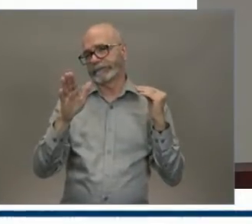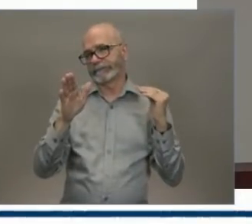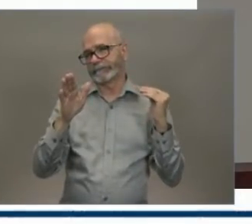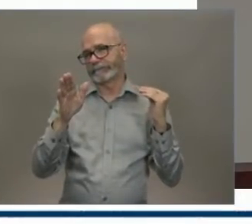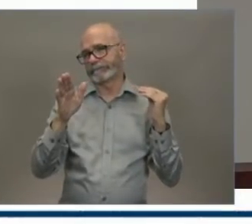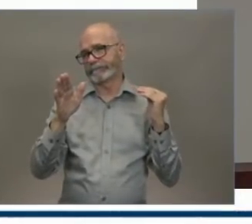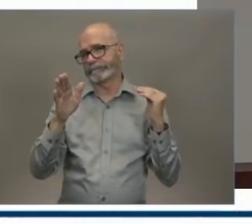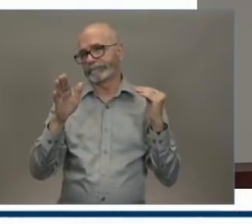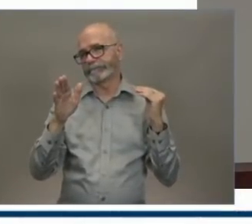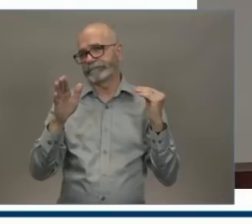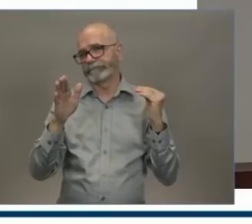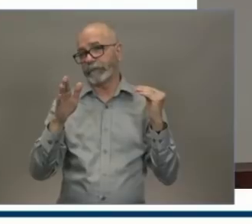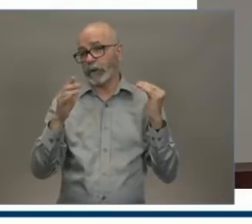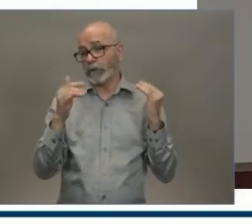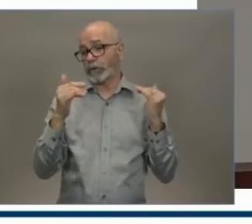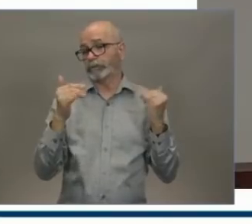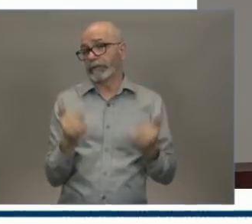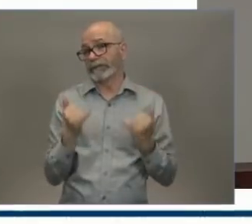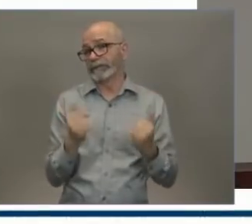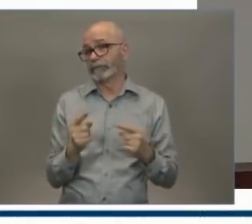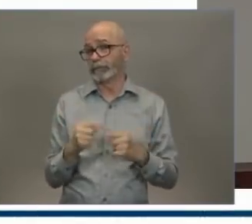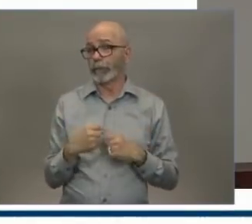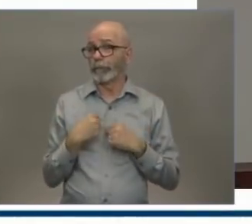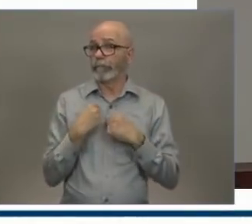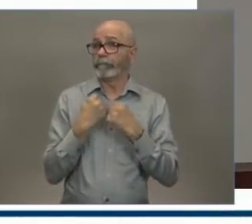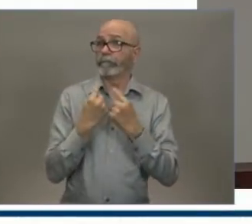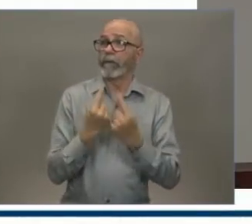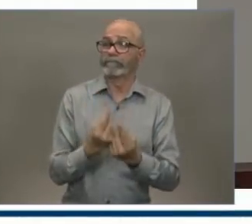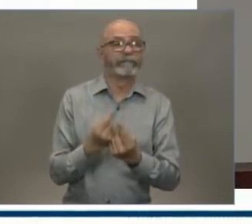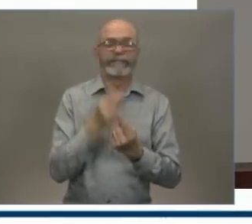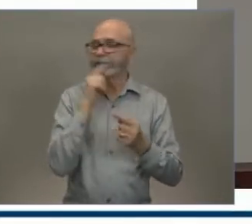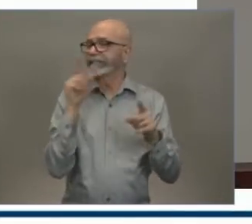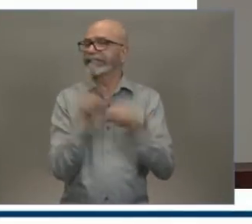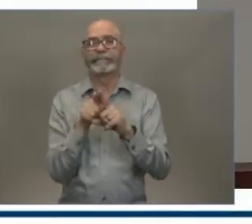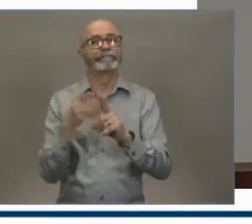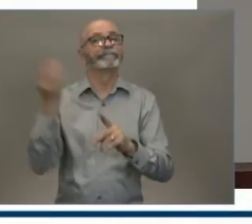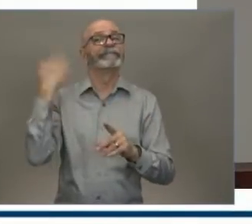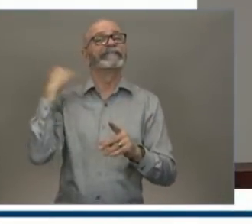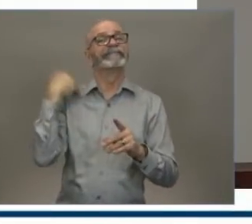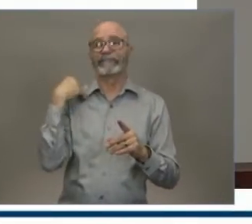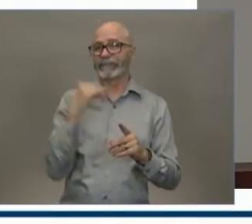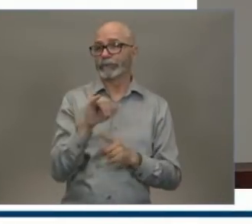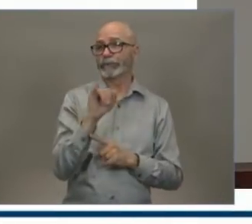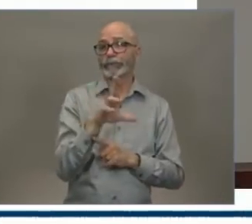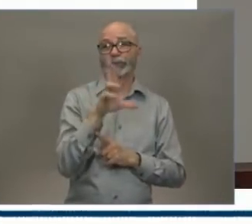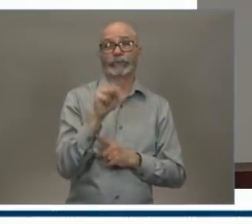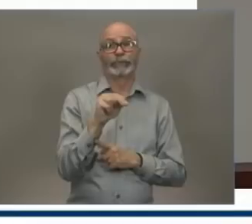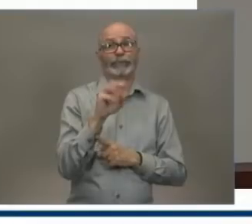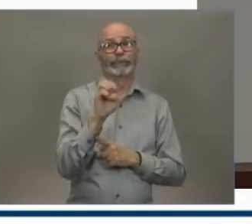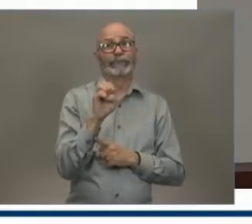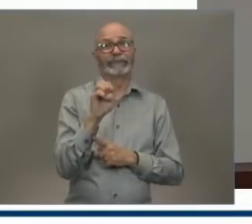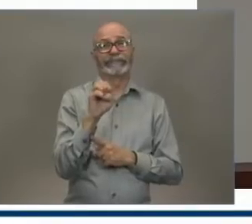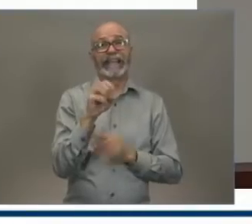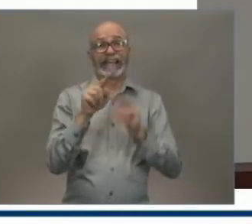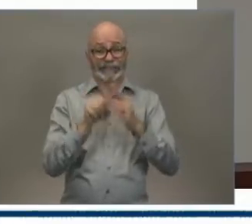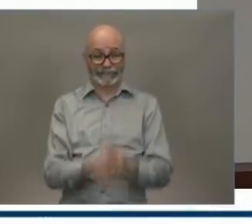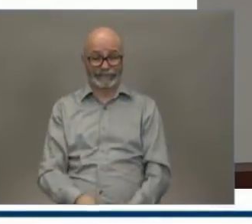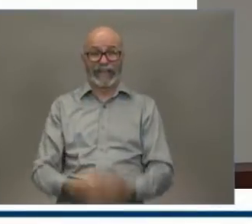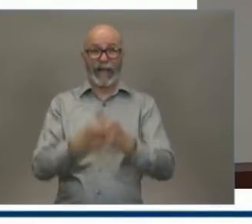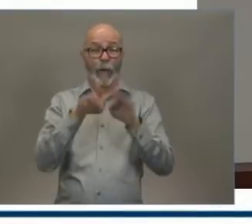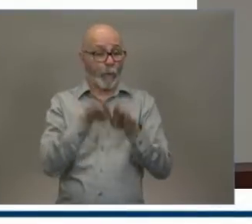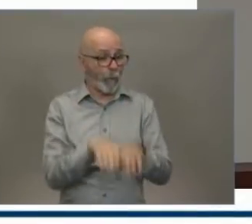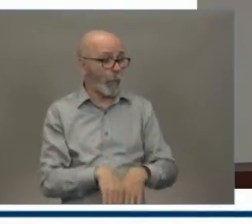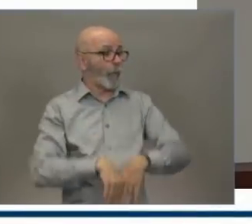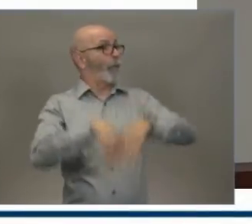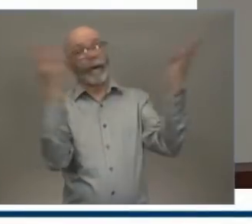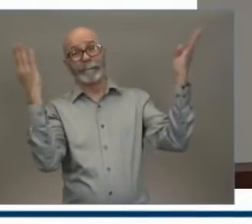What we're doing right now does look different than it did in June. In June, if you remember, as we were reopening, everybody else